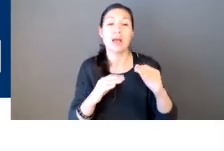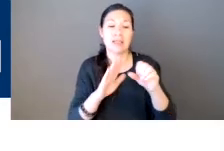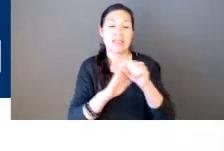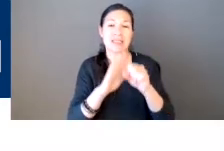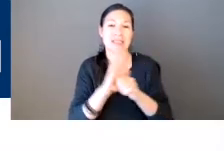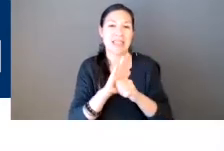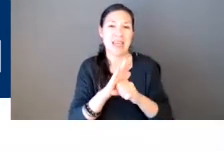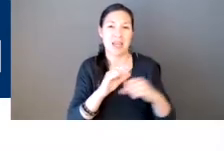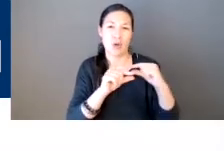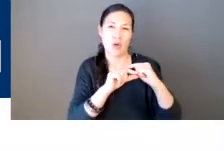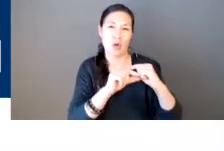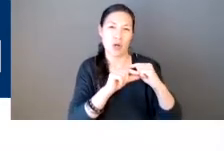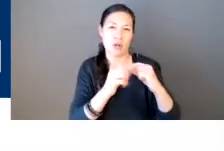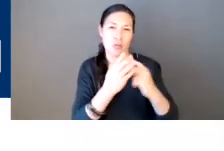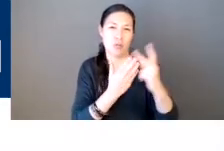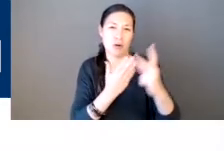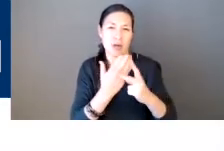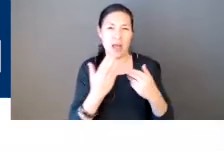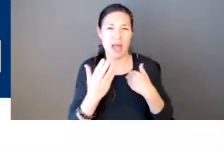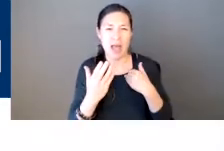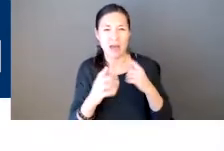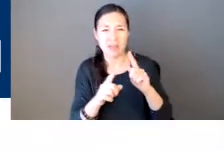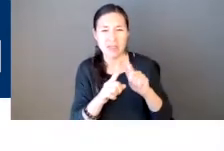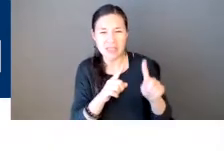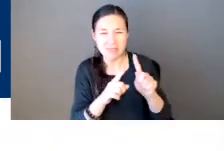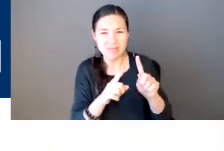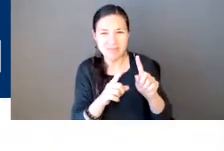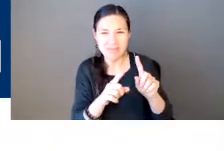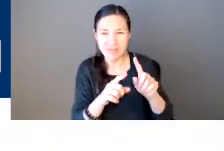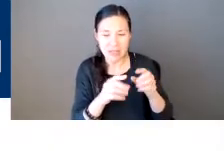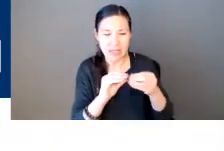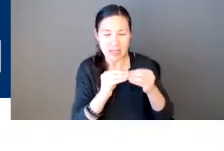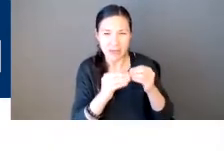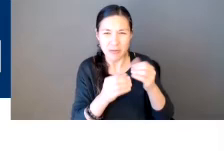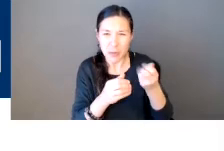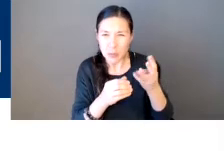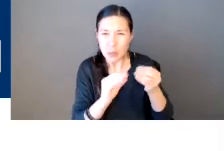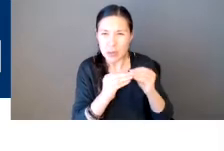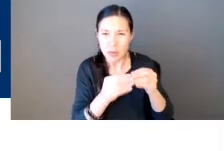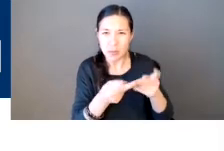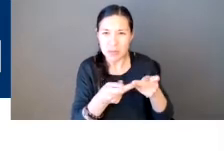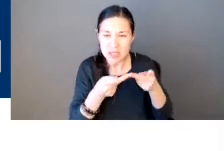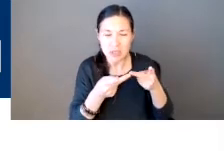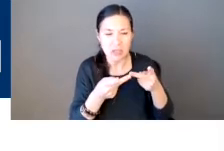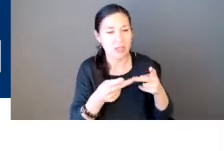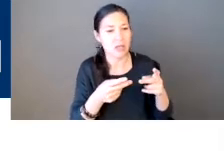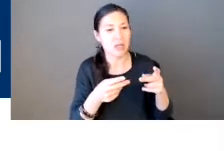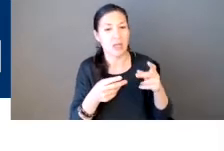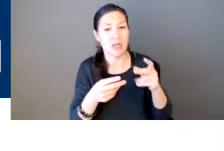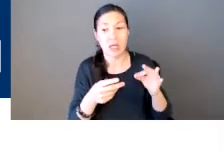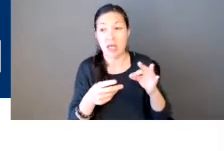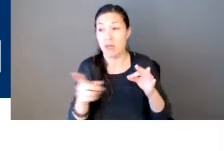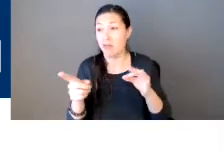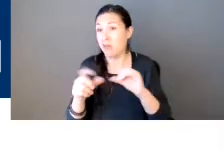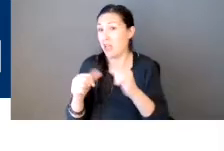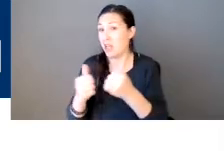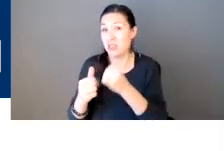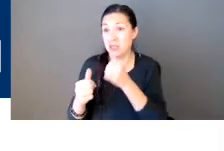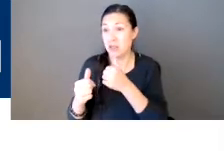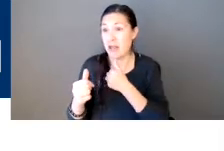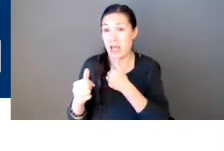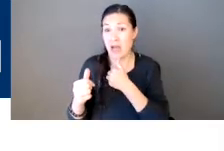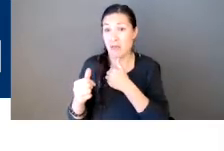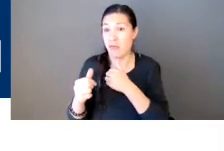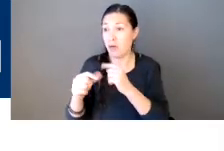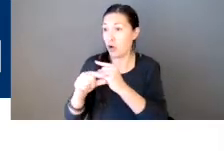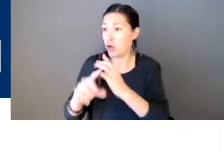have a certain number of statewide guardianship slots that when an agency feels the need for a guardian or a conservator be put in place and there's